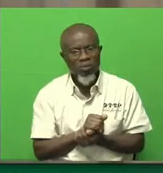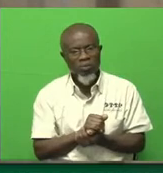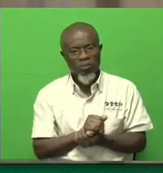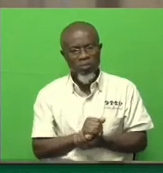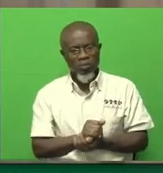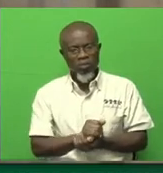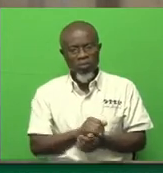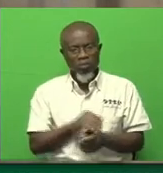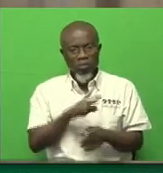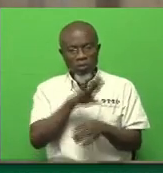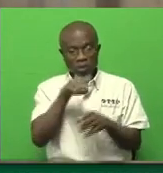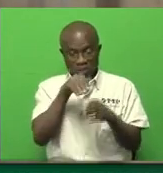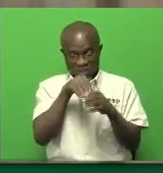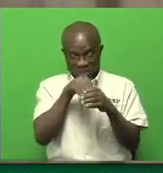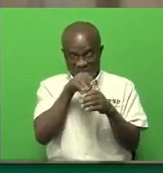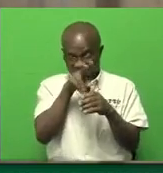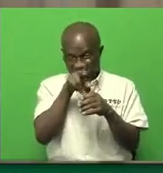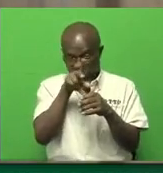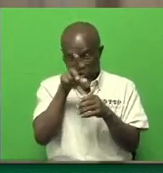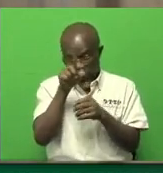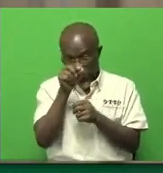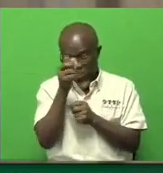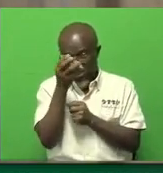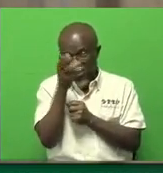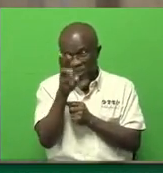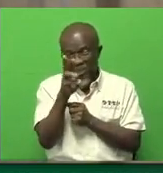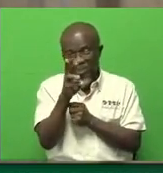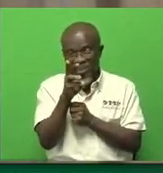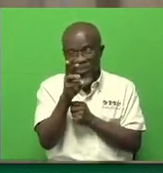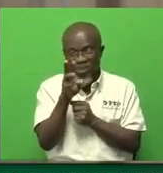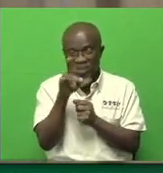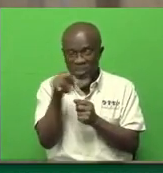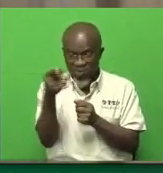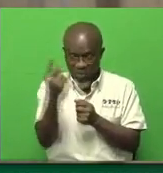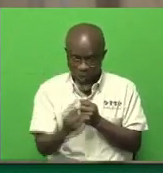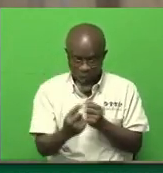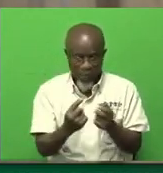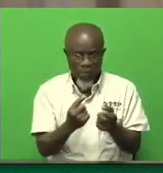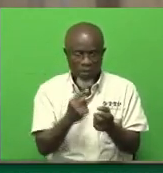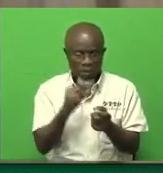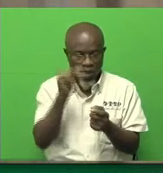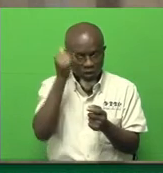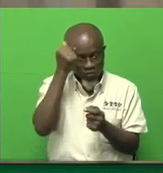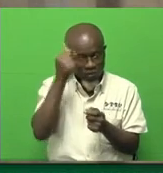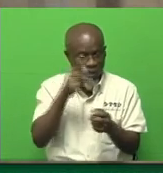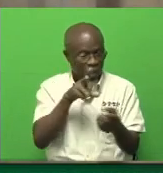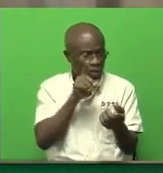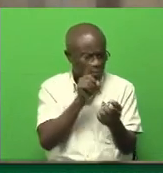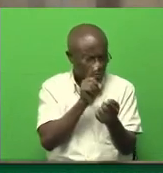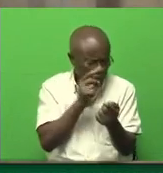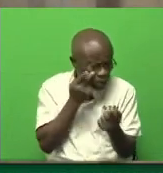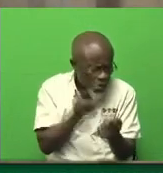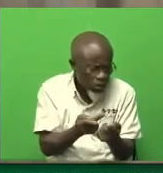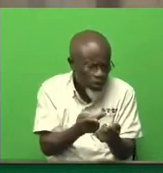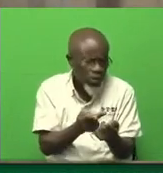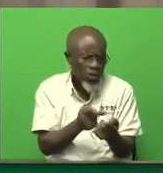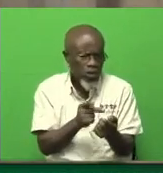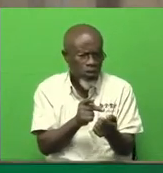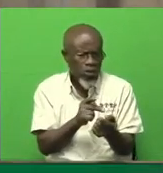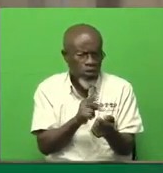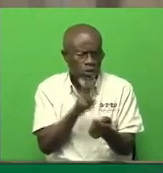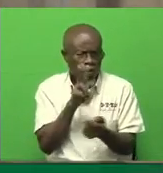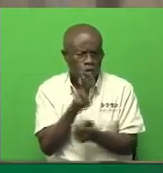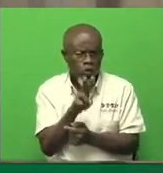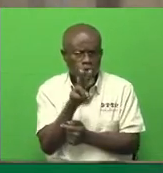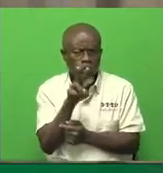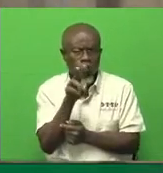in 2015 they would have met over 280 remedial teachers